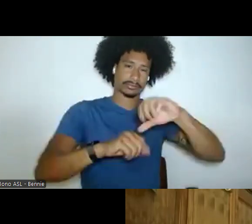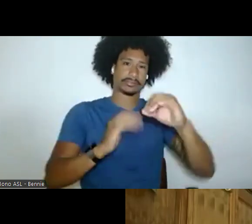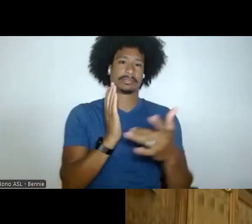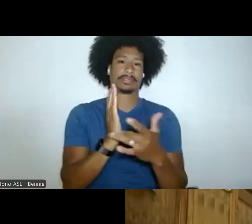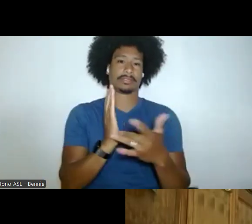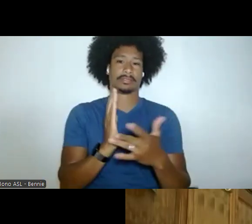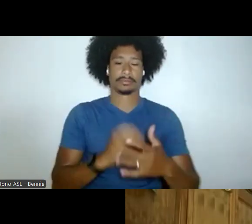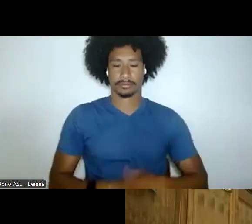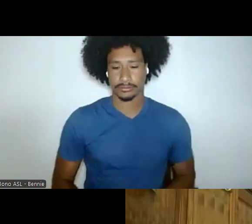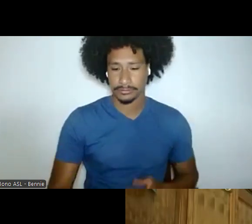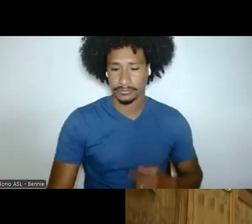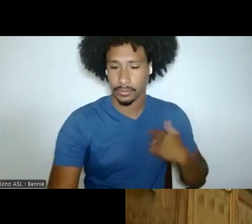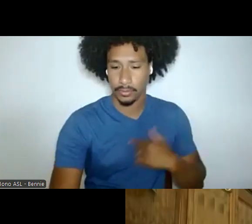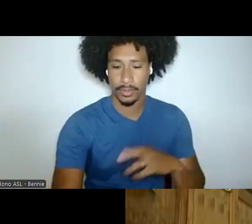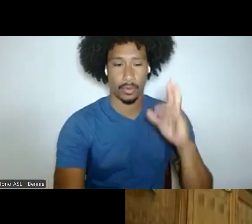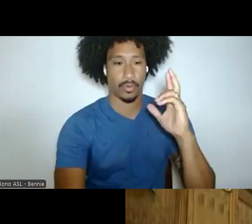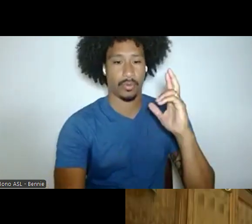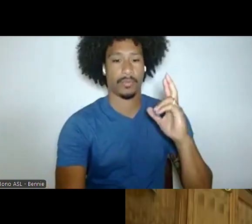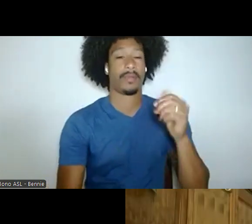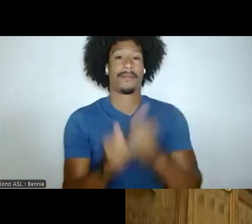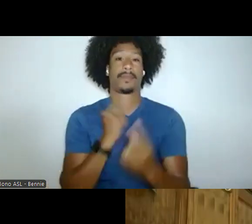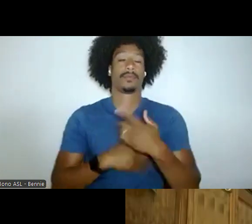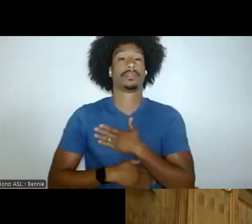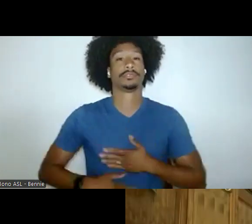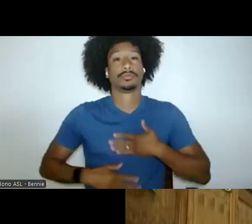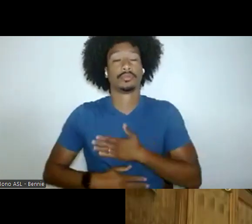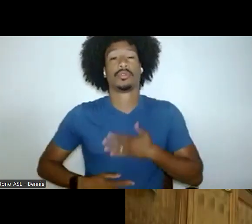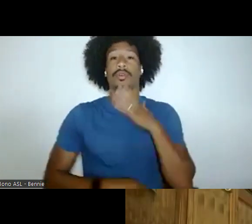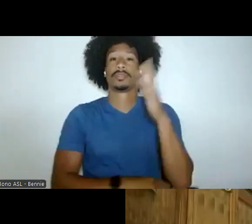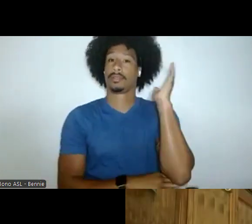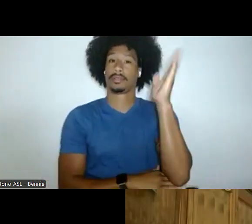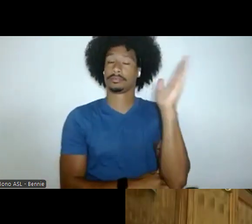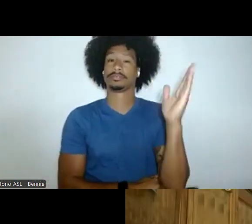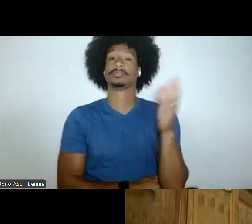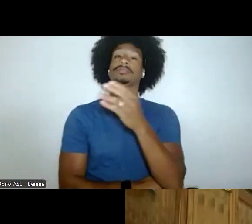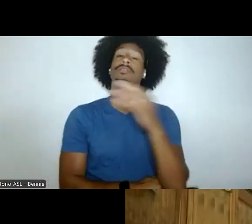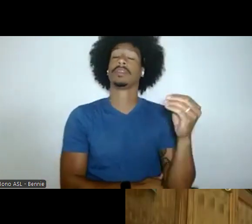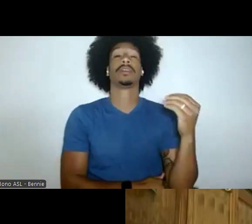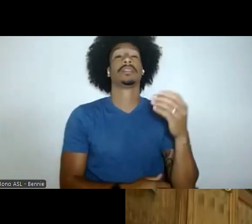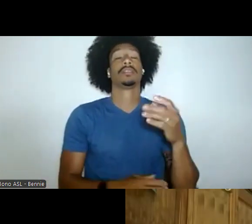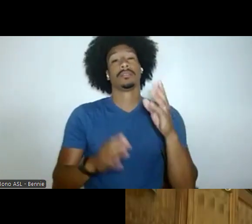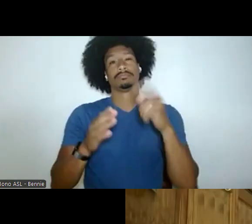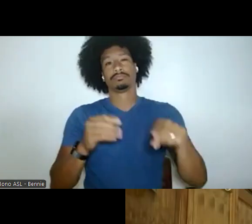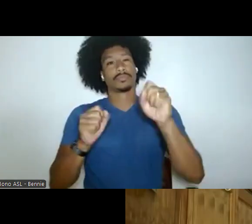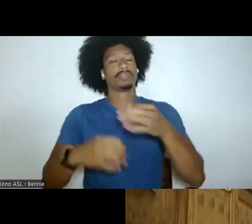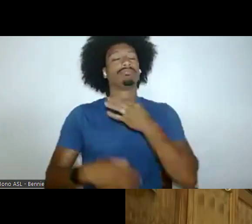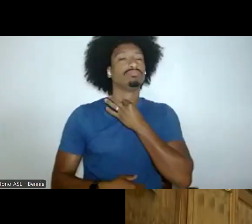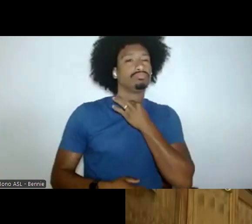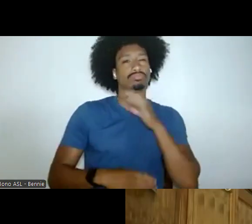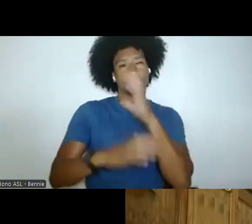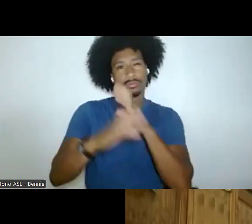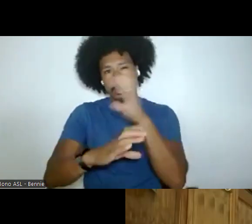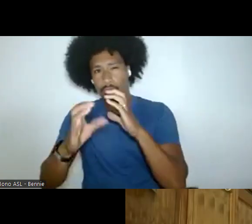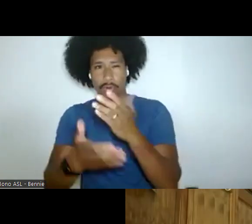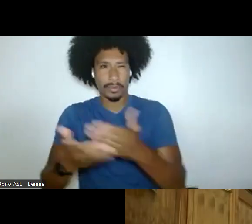We hope that everyone enjoys the lecture and gets to kind of explore some of the things that are a little messy